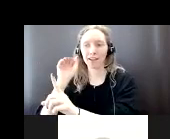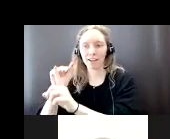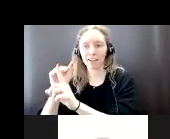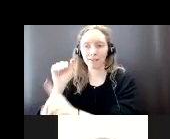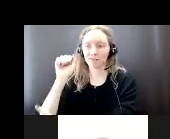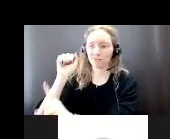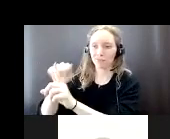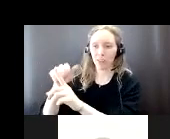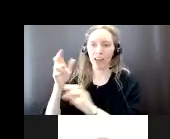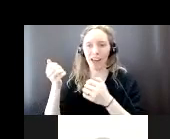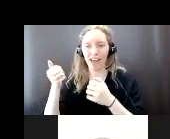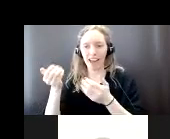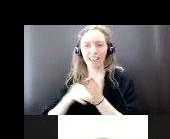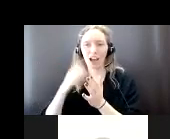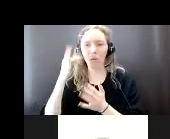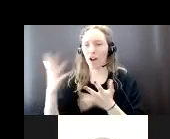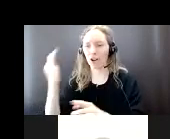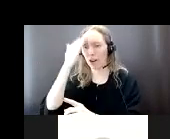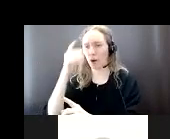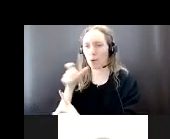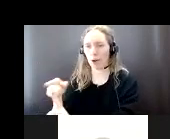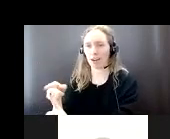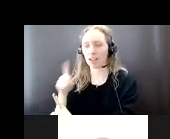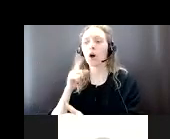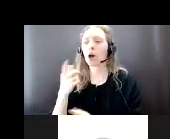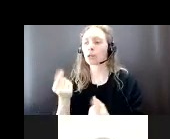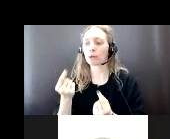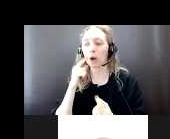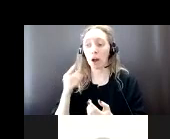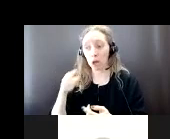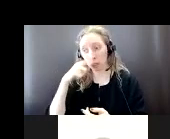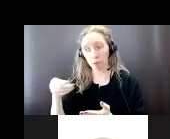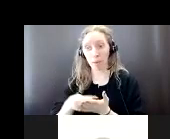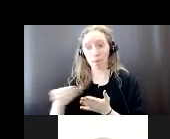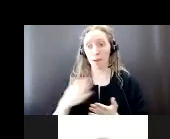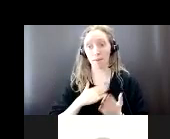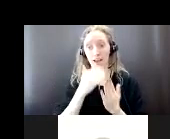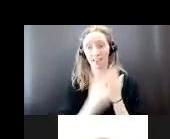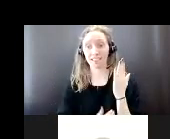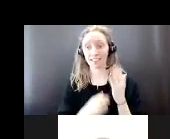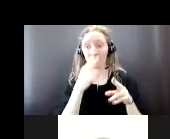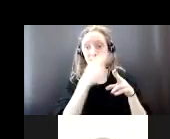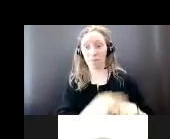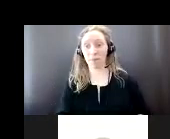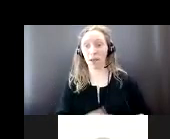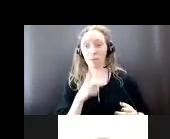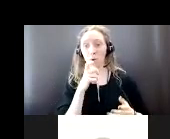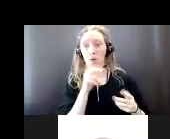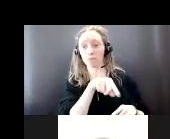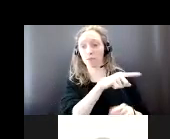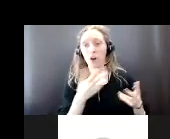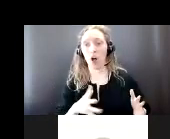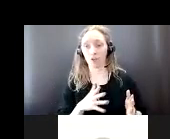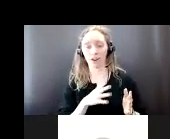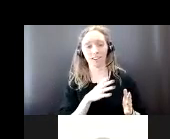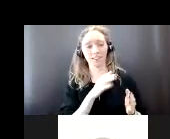list. Or maybe I tell Jeff, buy my list from me. It's a very good list. However it works, your names have now been passed